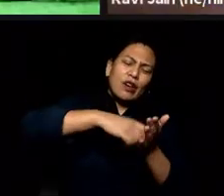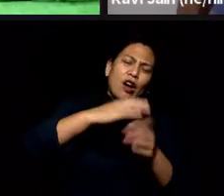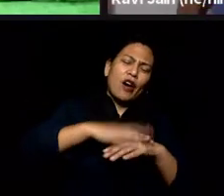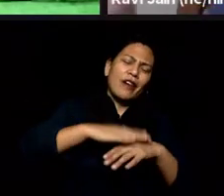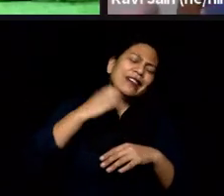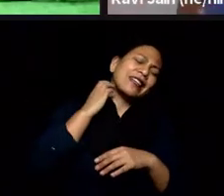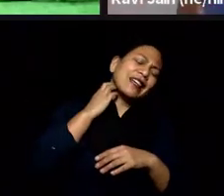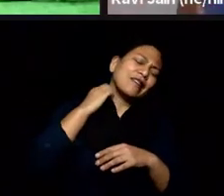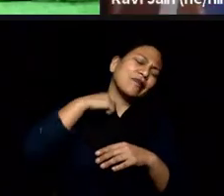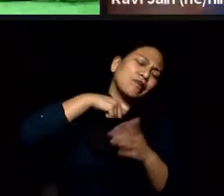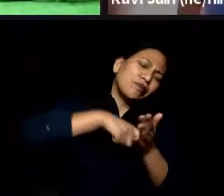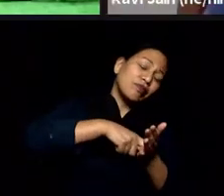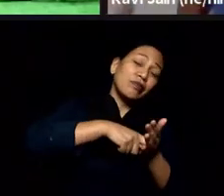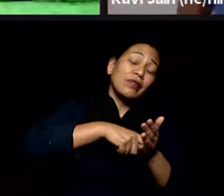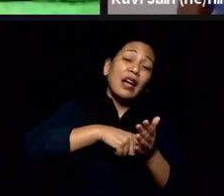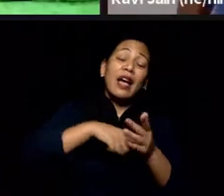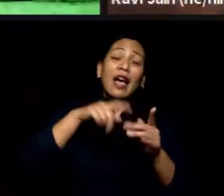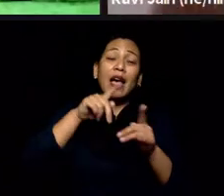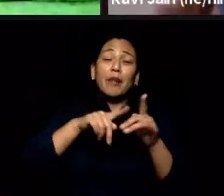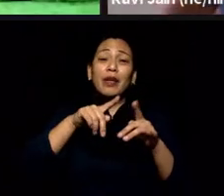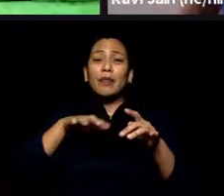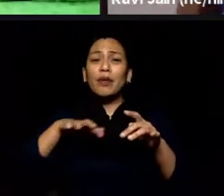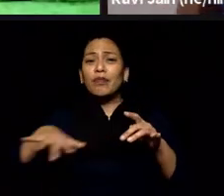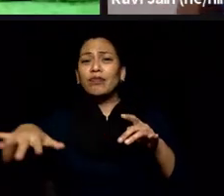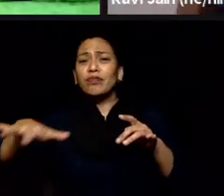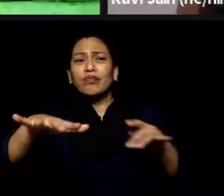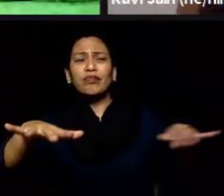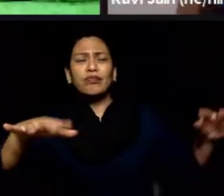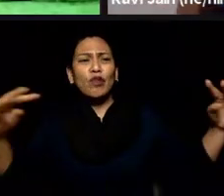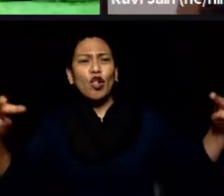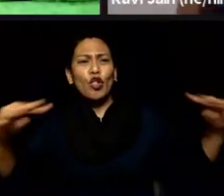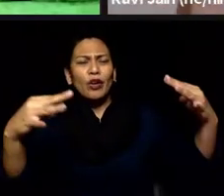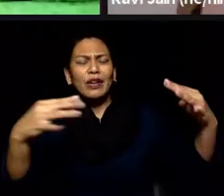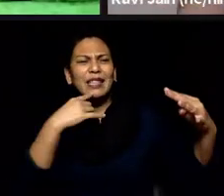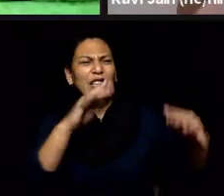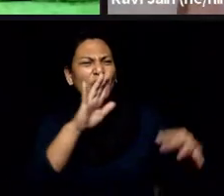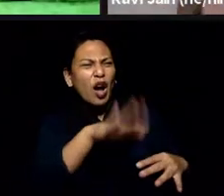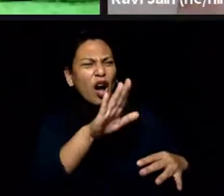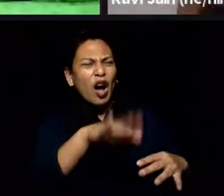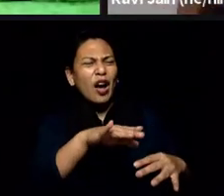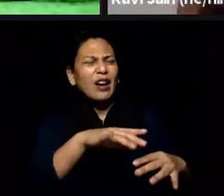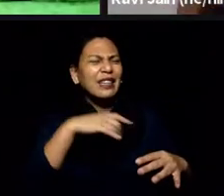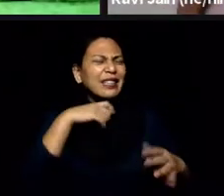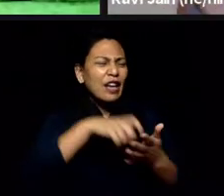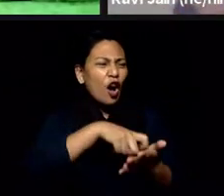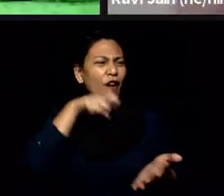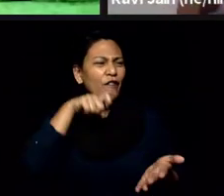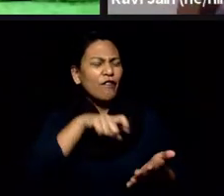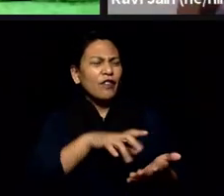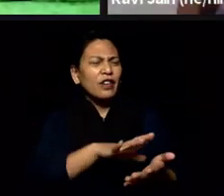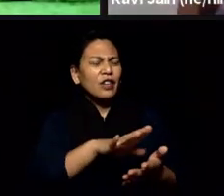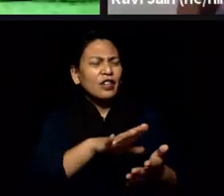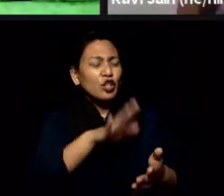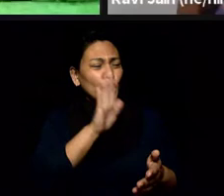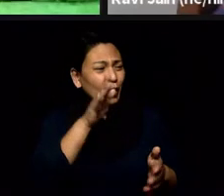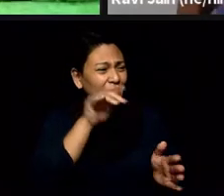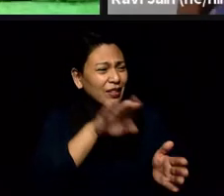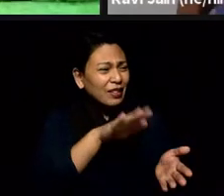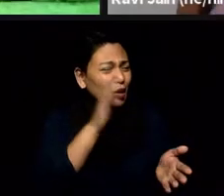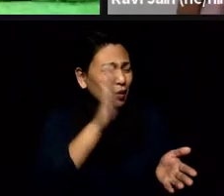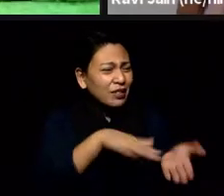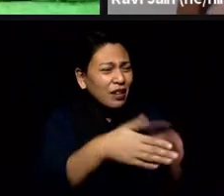and all around him were people of color saying, take your knee off his neck. Please, you're gonna kill him. Take your knee off his